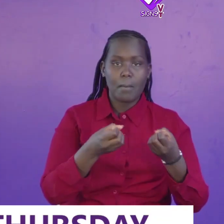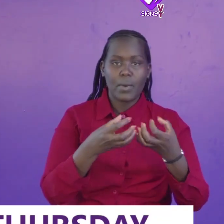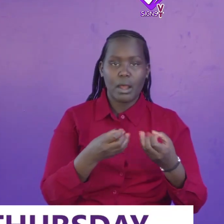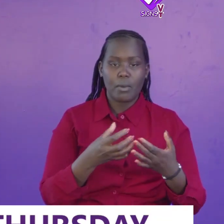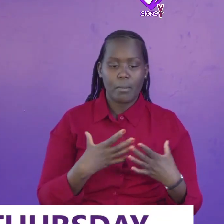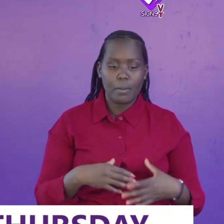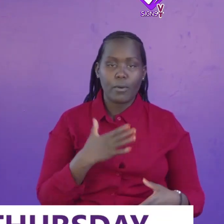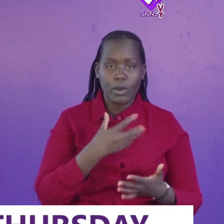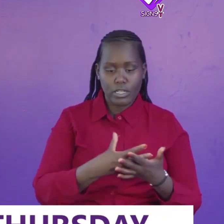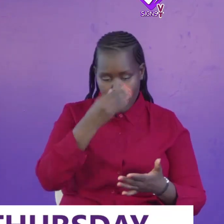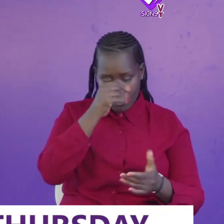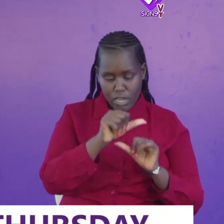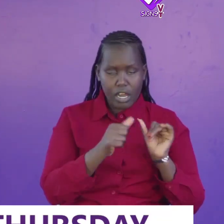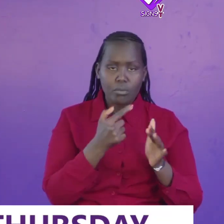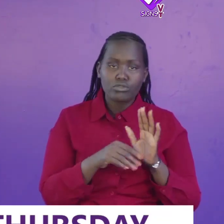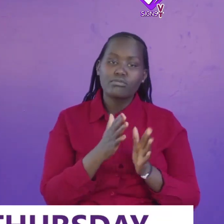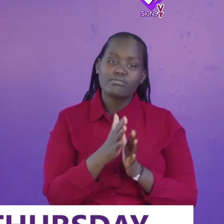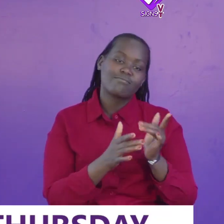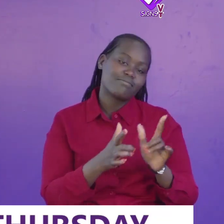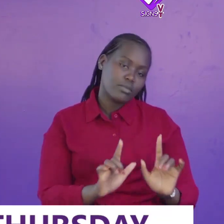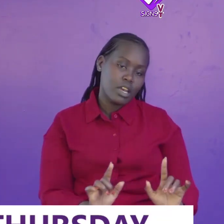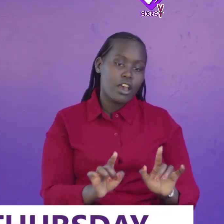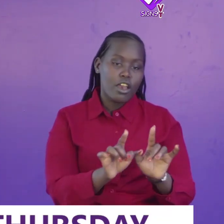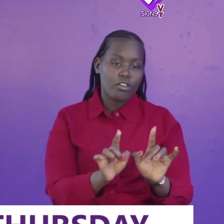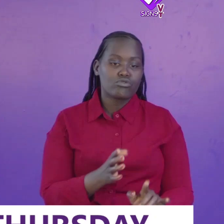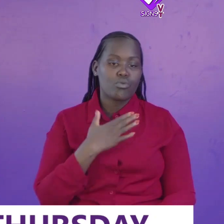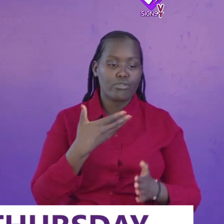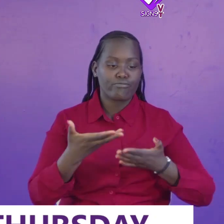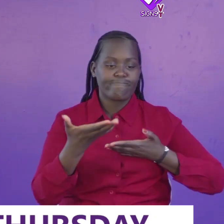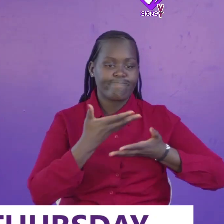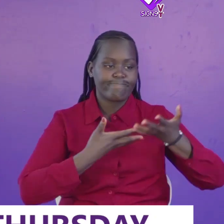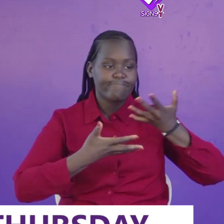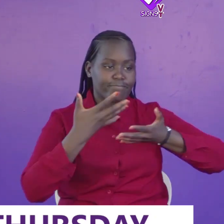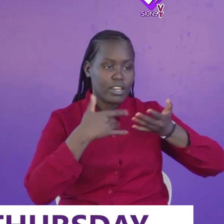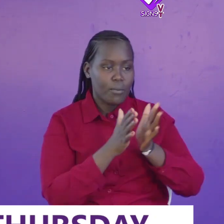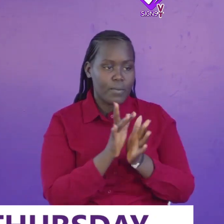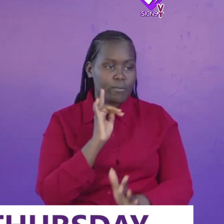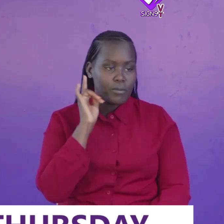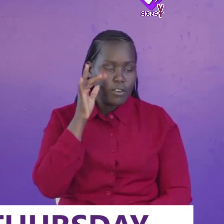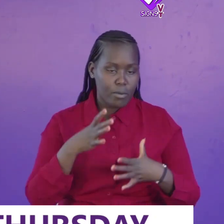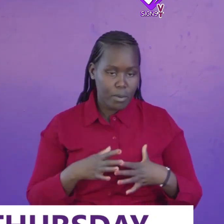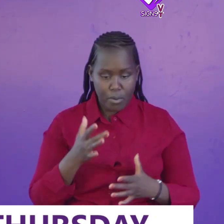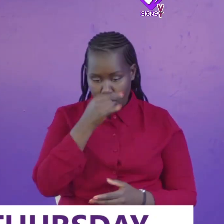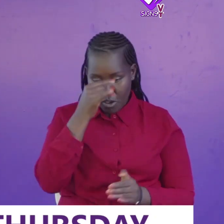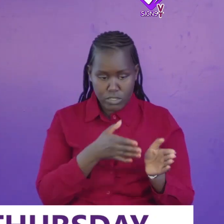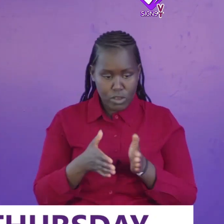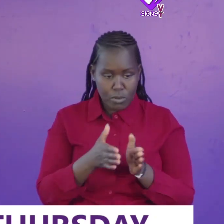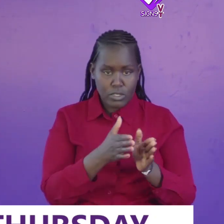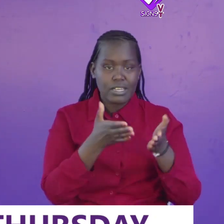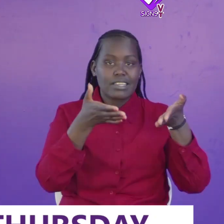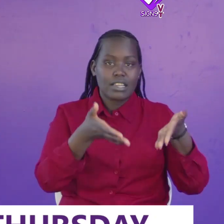to learn about sign language, and they also want to interact with the deaf people out there because the opportunities are